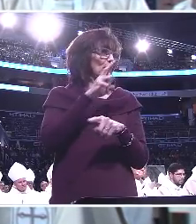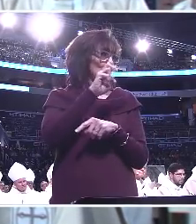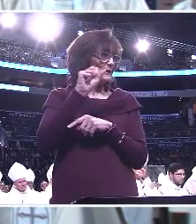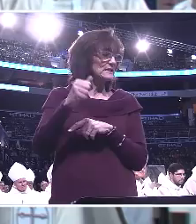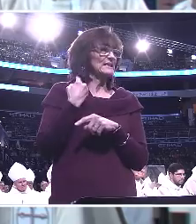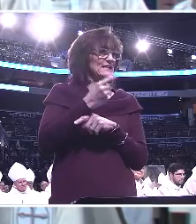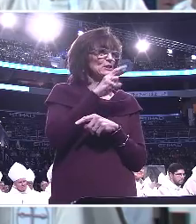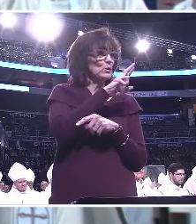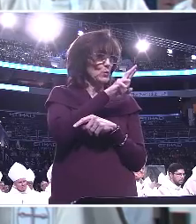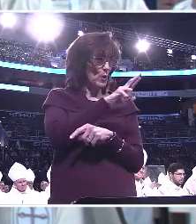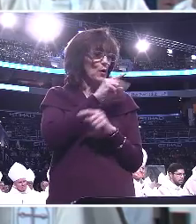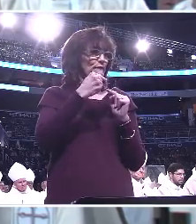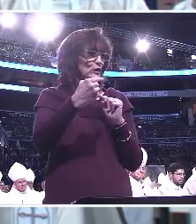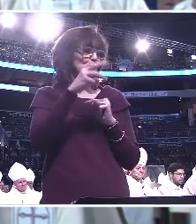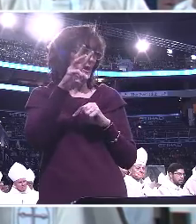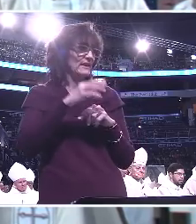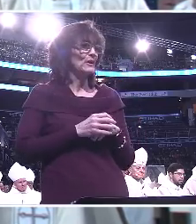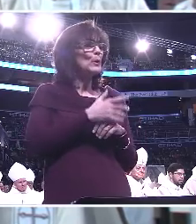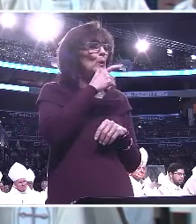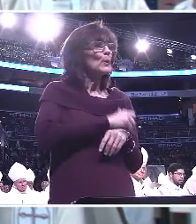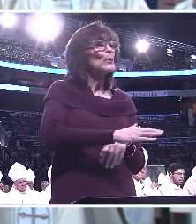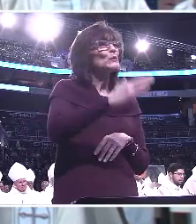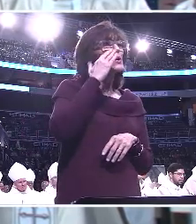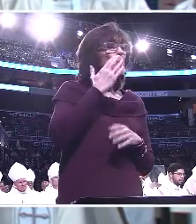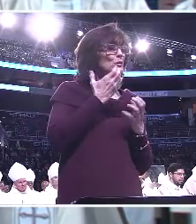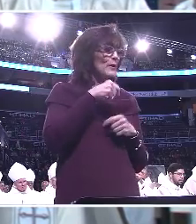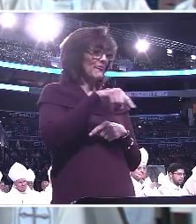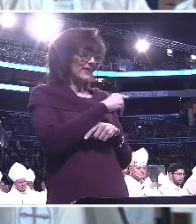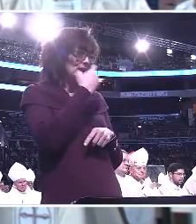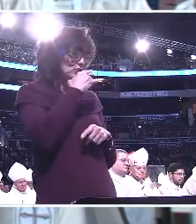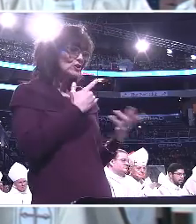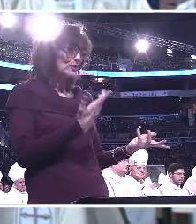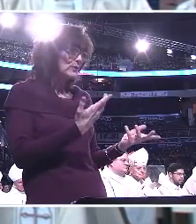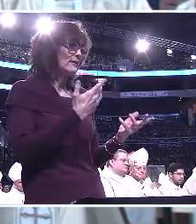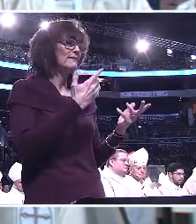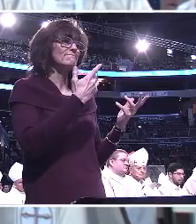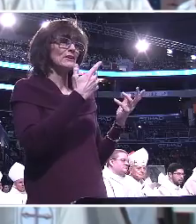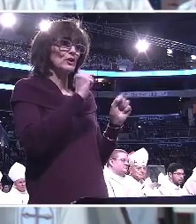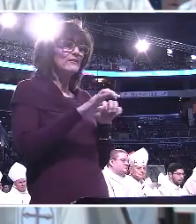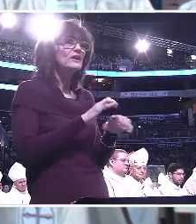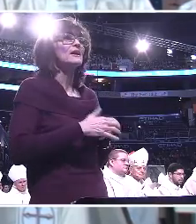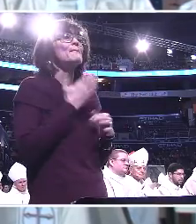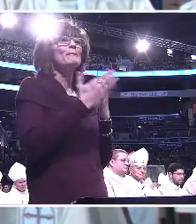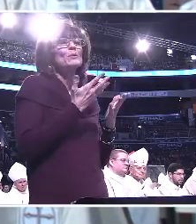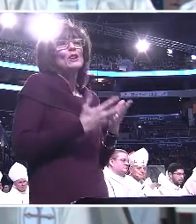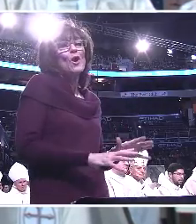could have done, what they could have become, if among them we've lost the cure for cancer or the next Michelangelo.